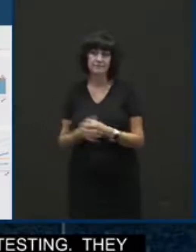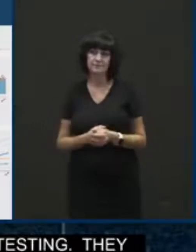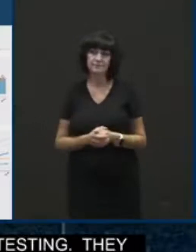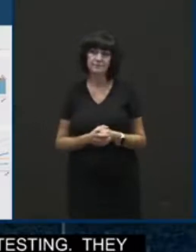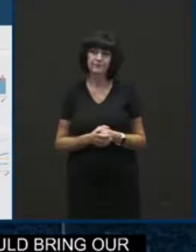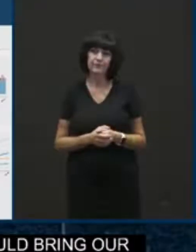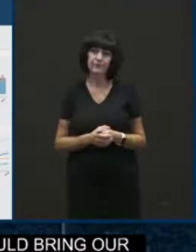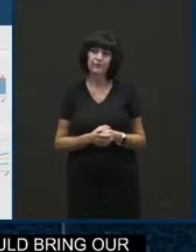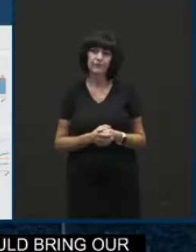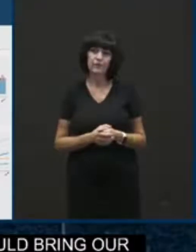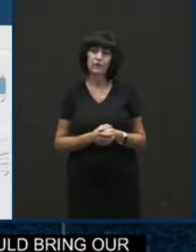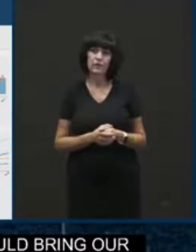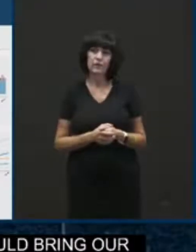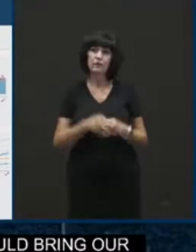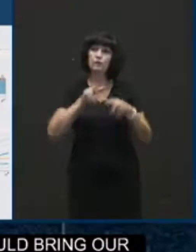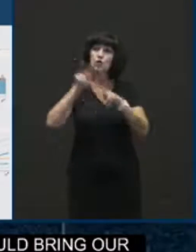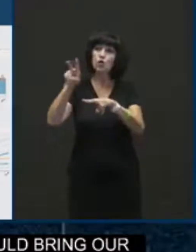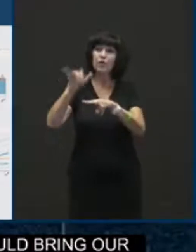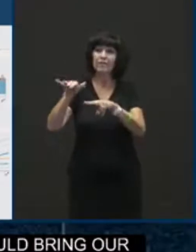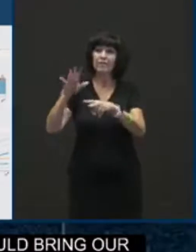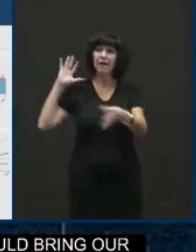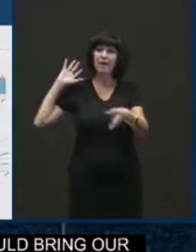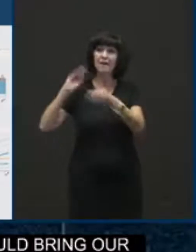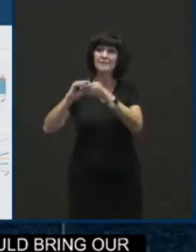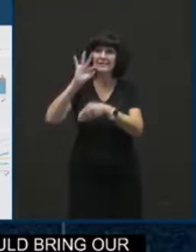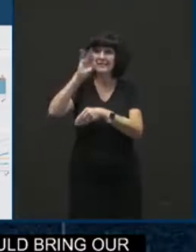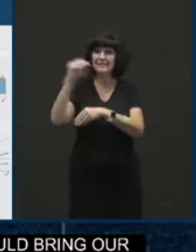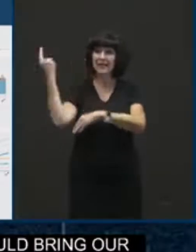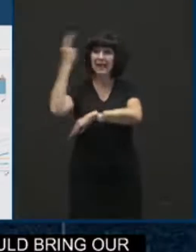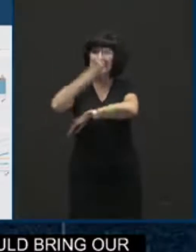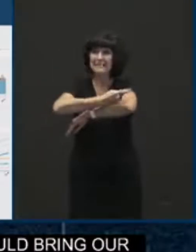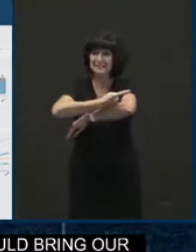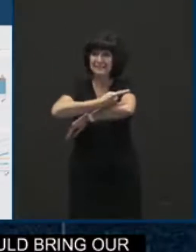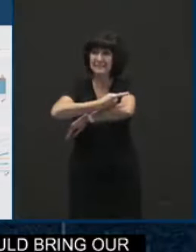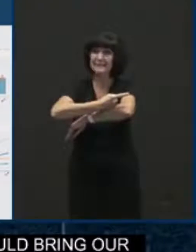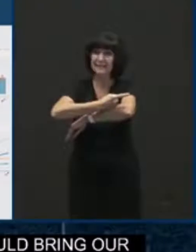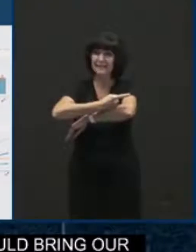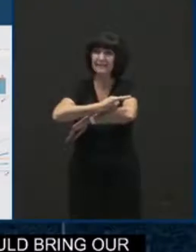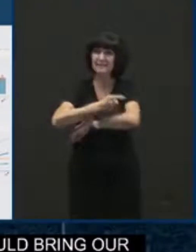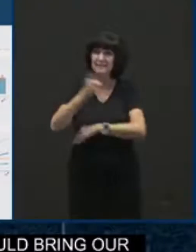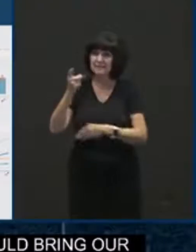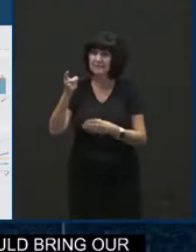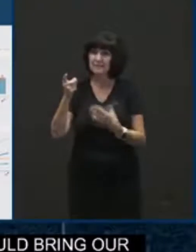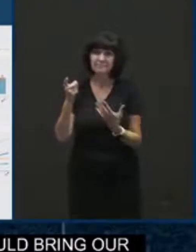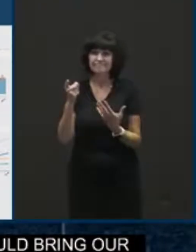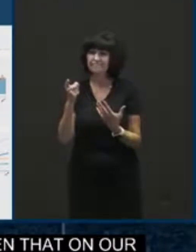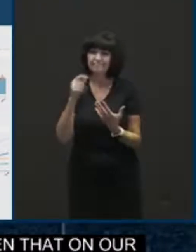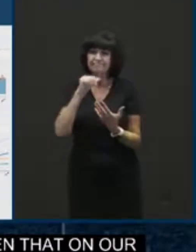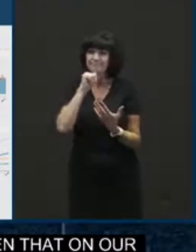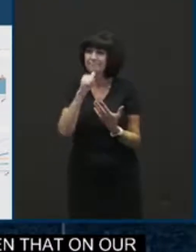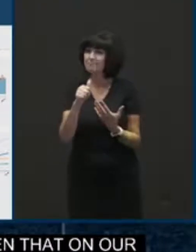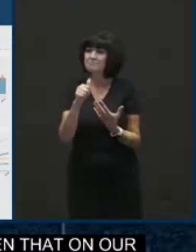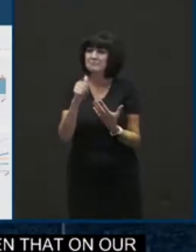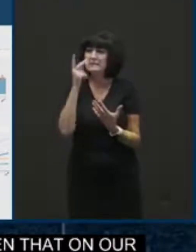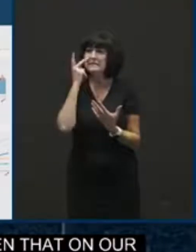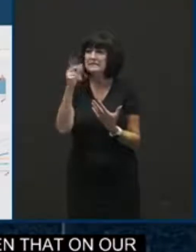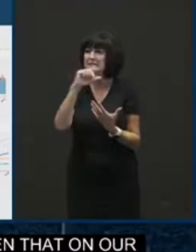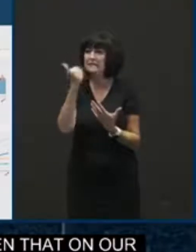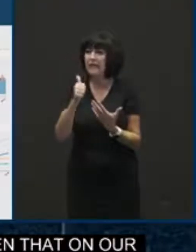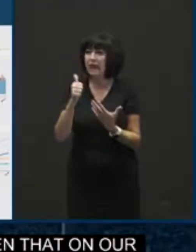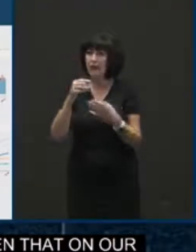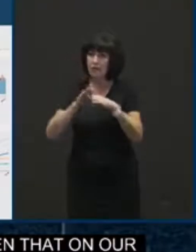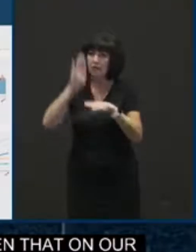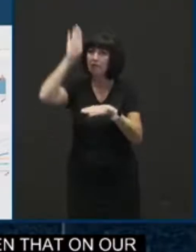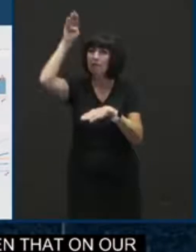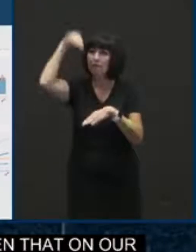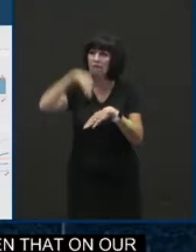of yet. If you look at the 90-day view, really very flat, not a lot happening other than some of what we